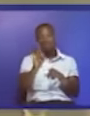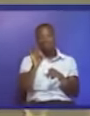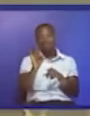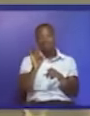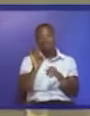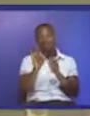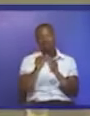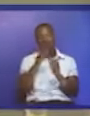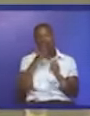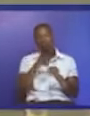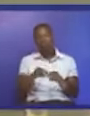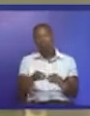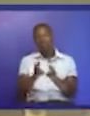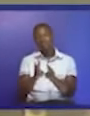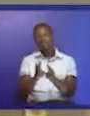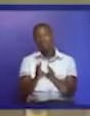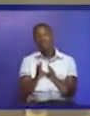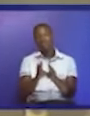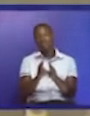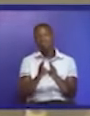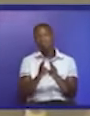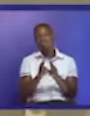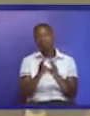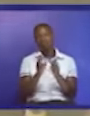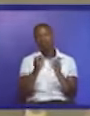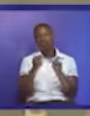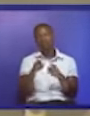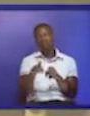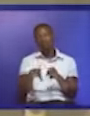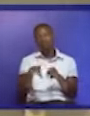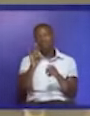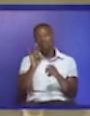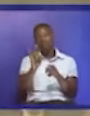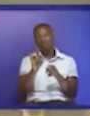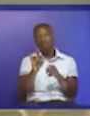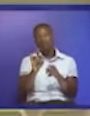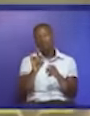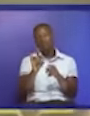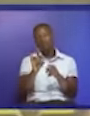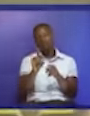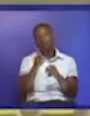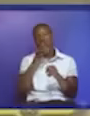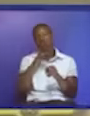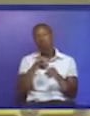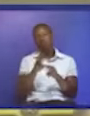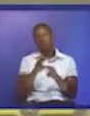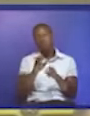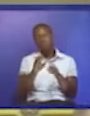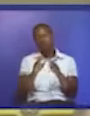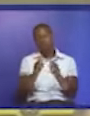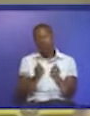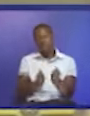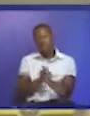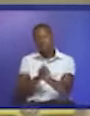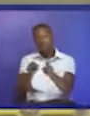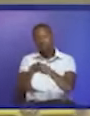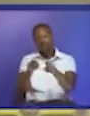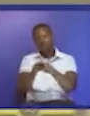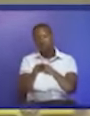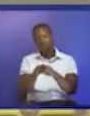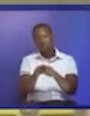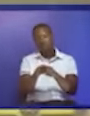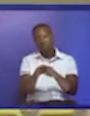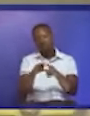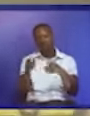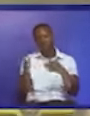path. And it says, when you find it, walk ye in it, and regardless the government, regardless